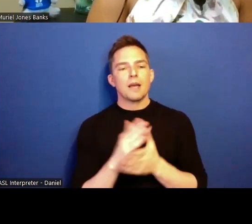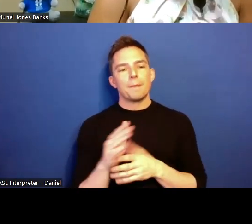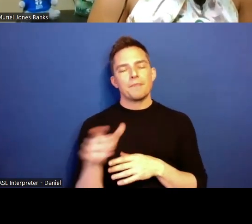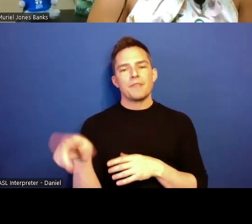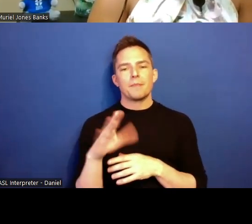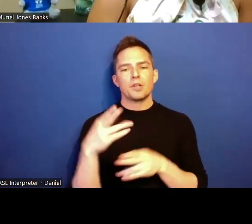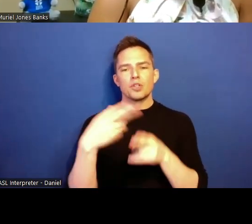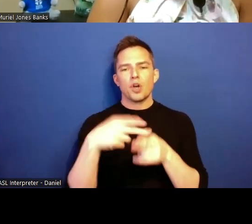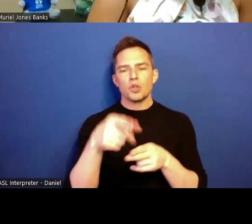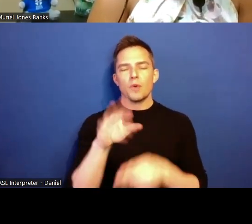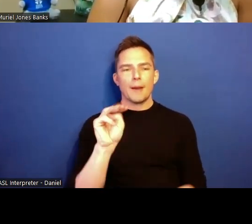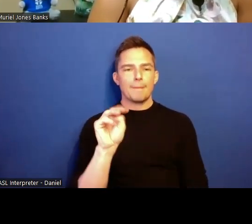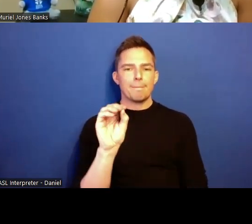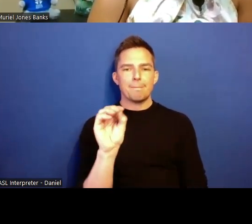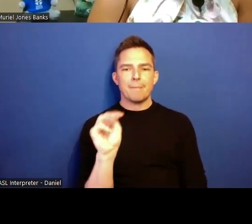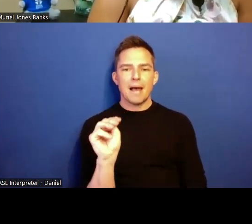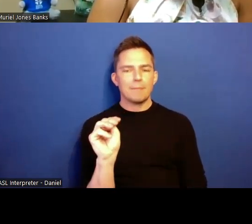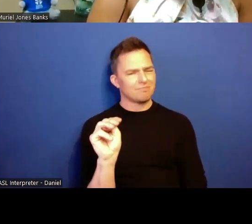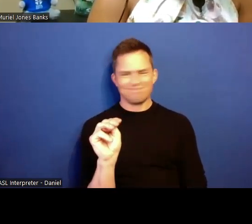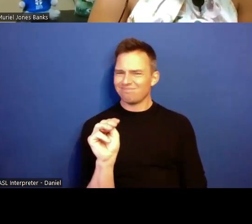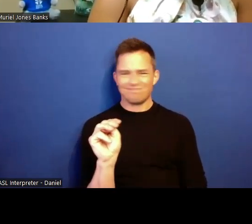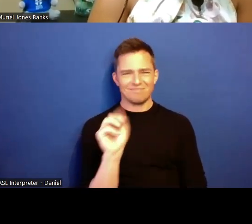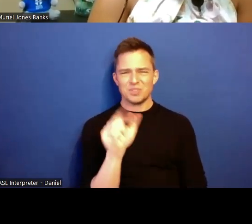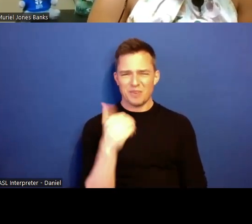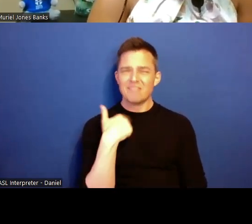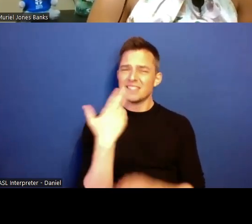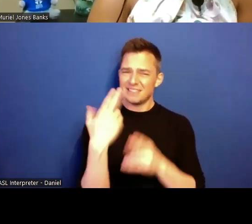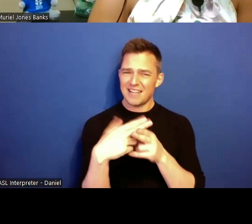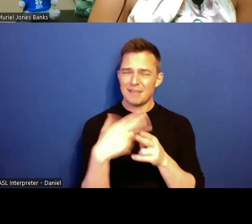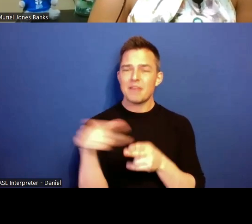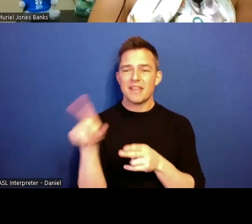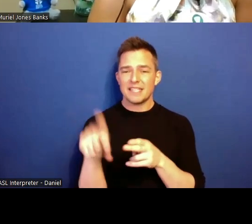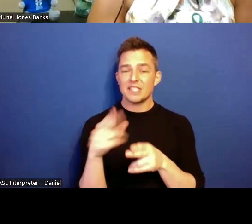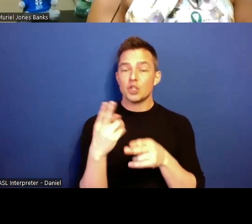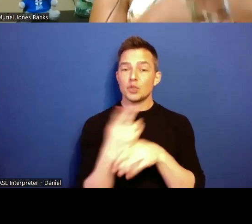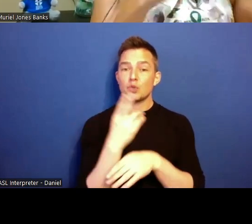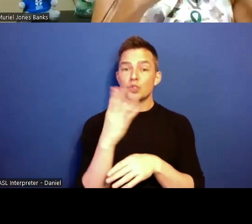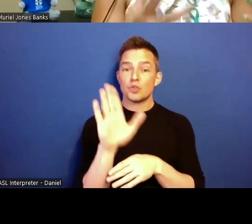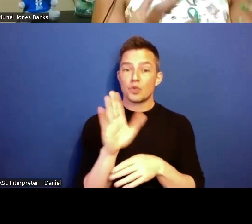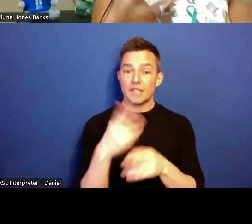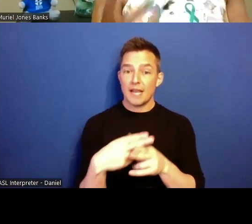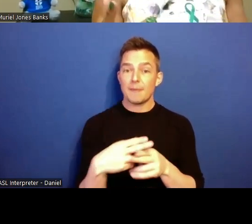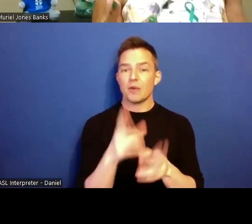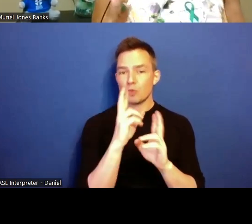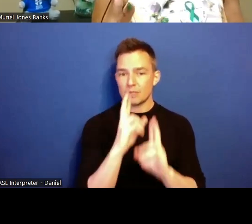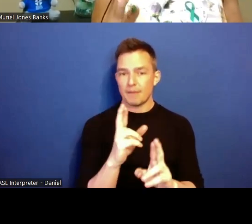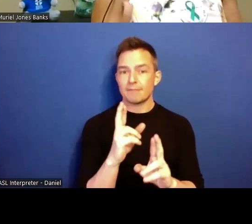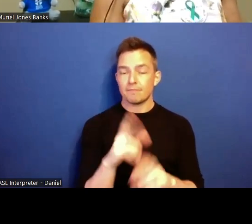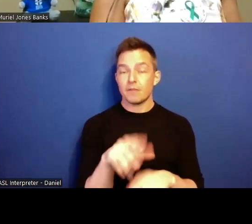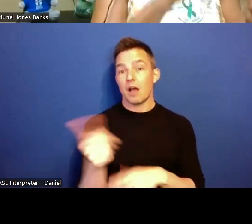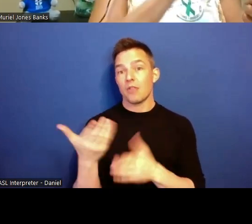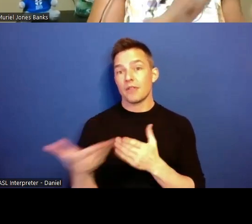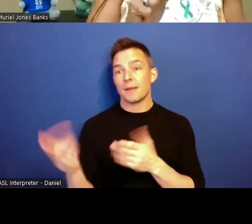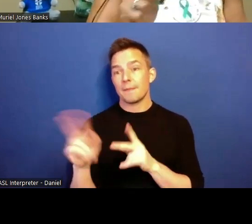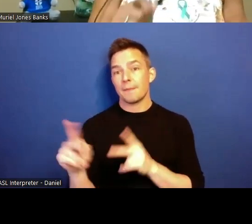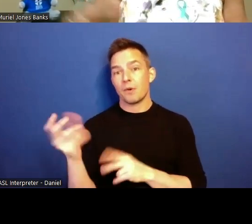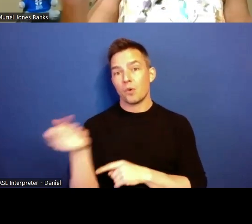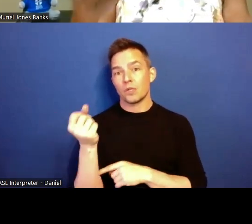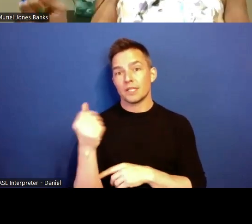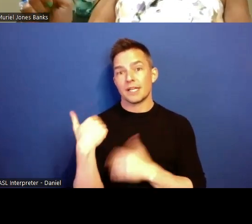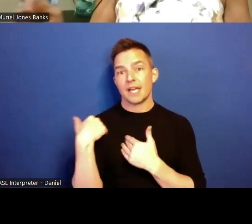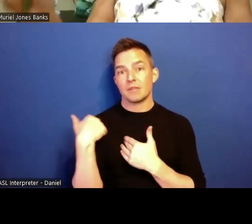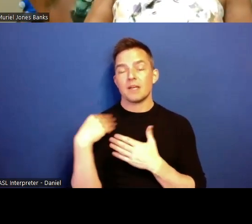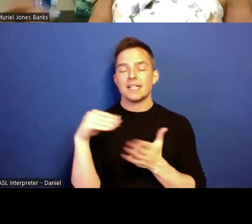mom. You have a name and they need to use it and respect it. And the other thing holding people accountable,